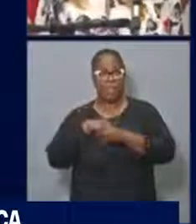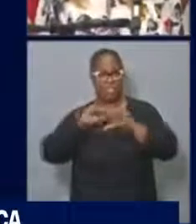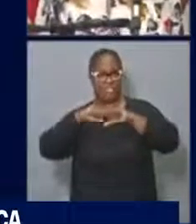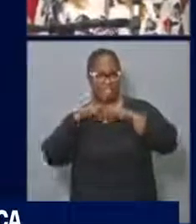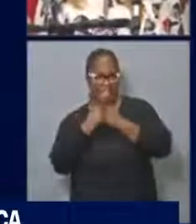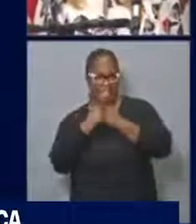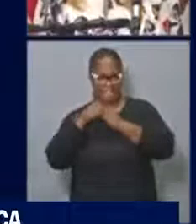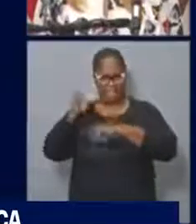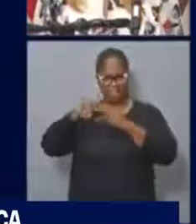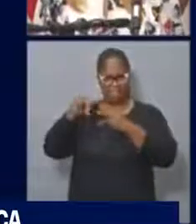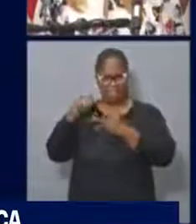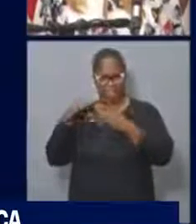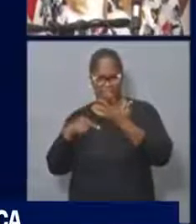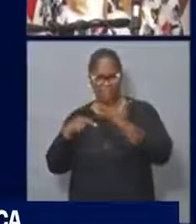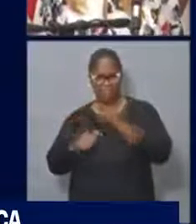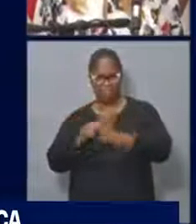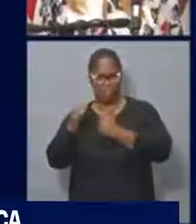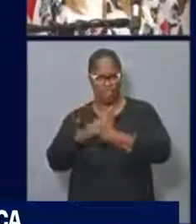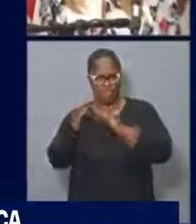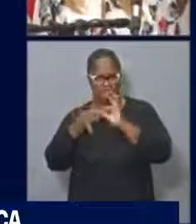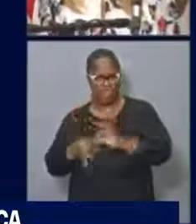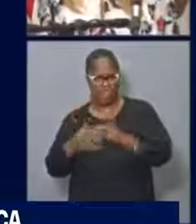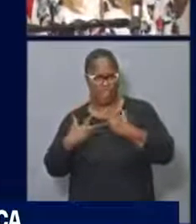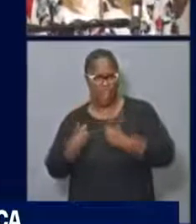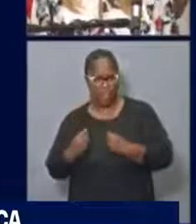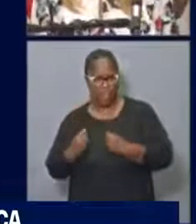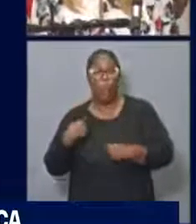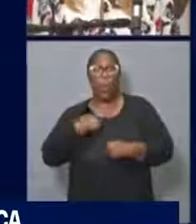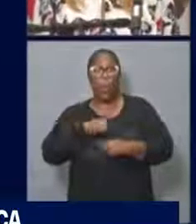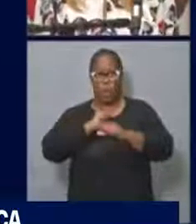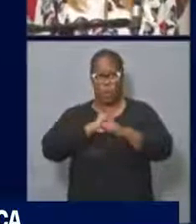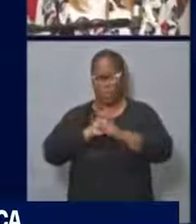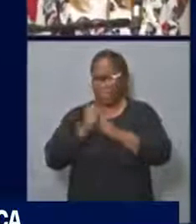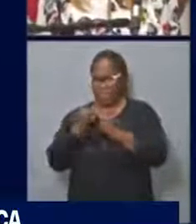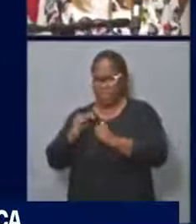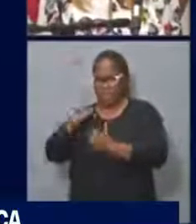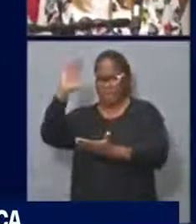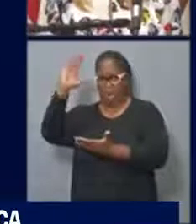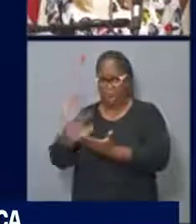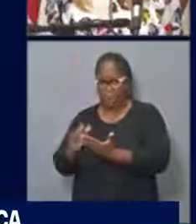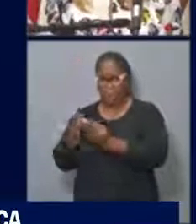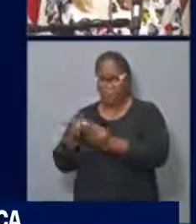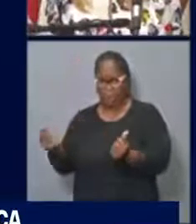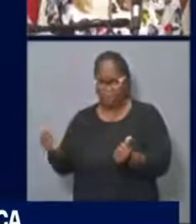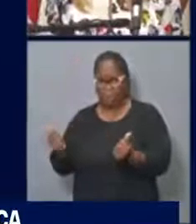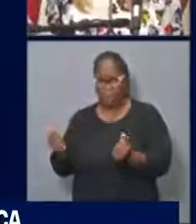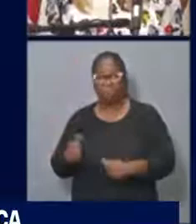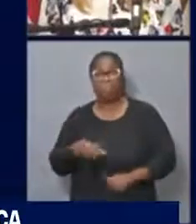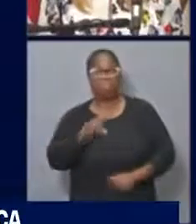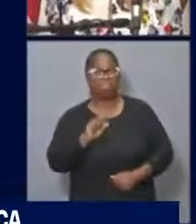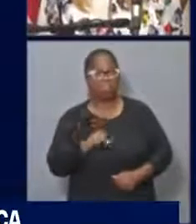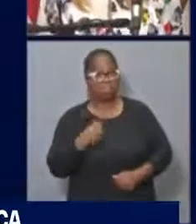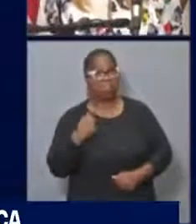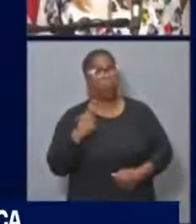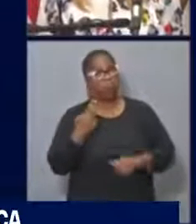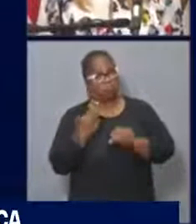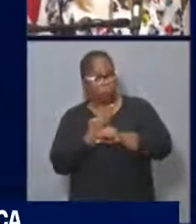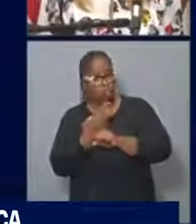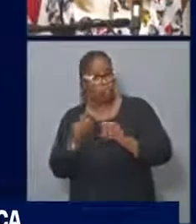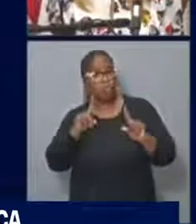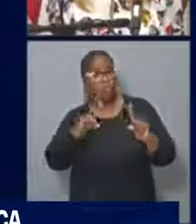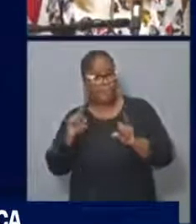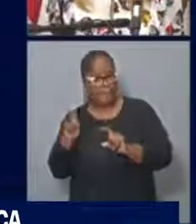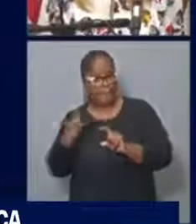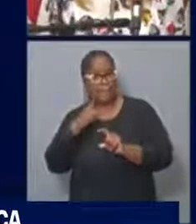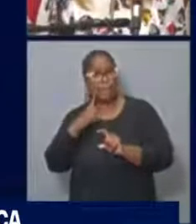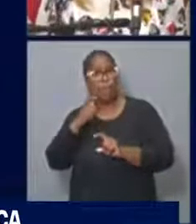that the county is working to address and mitigate in the midst of this pandemic. Even though testing utilization is relatively higher among